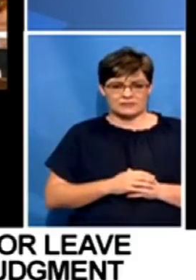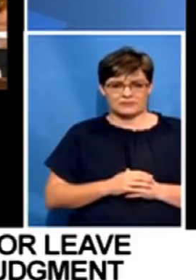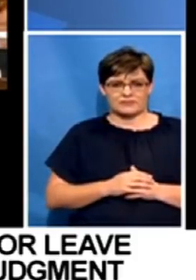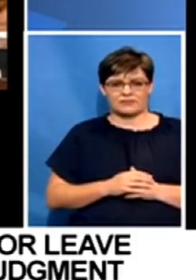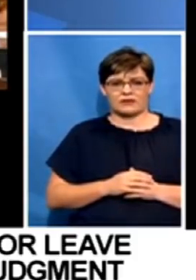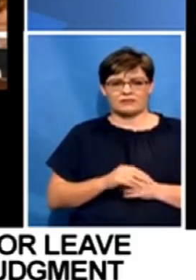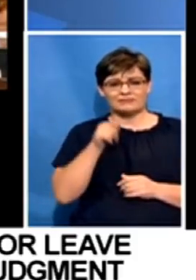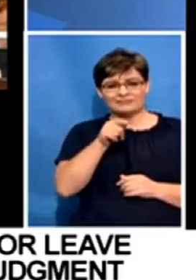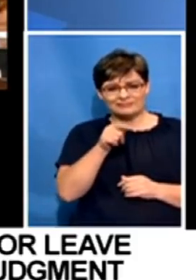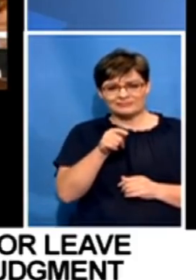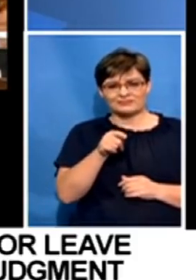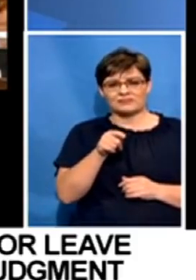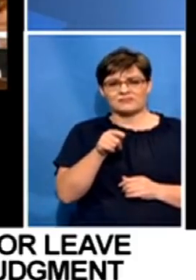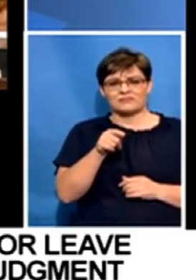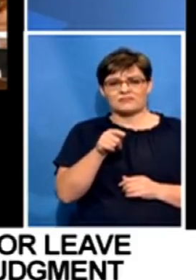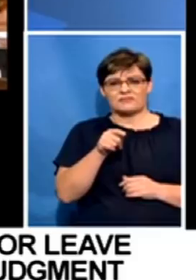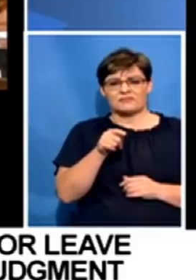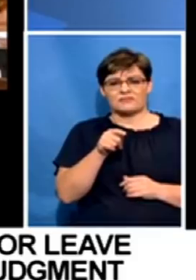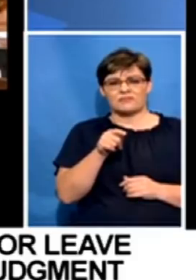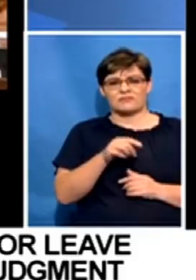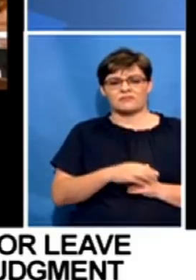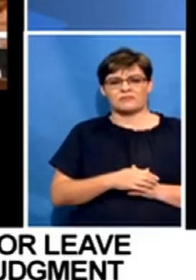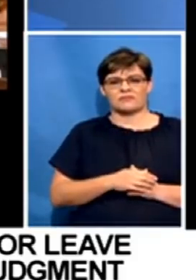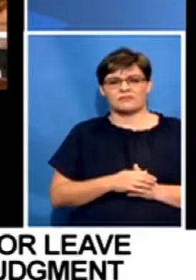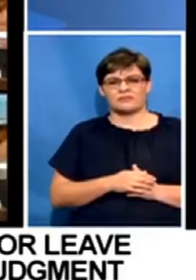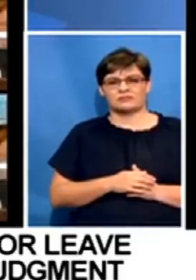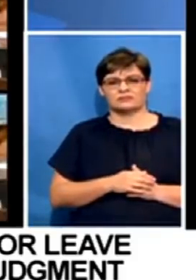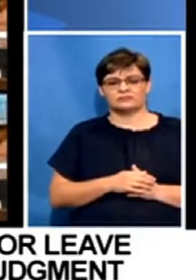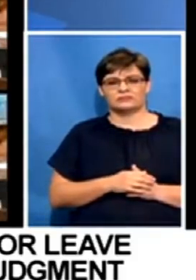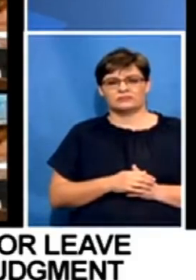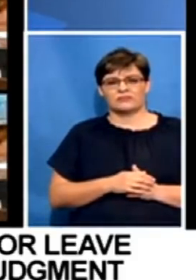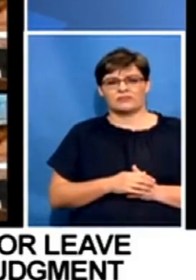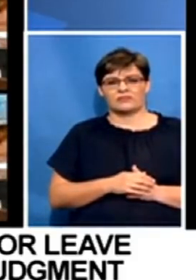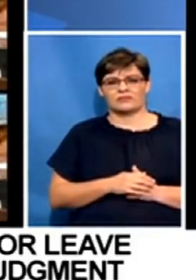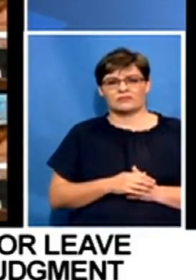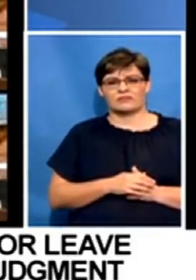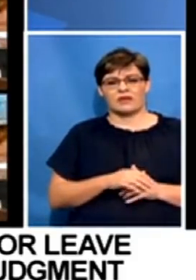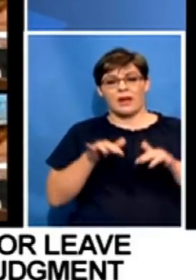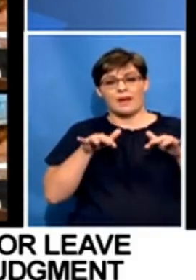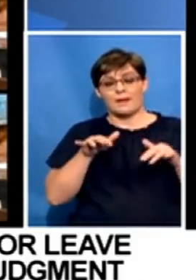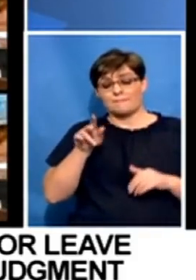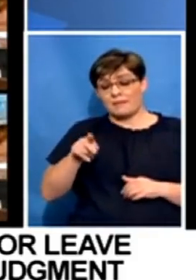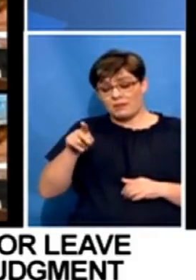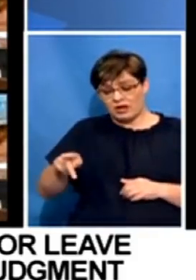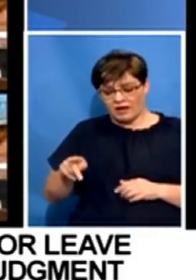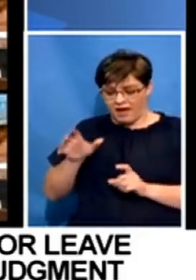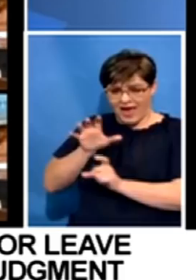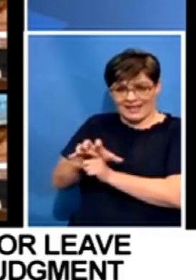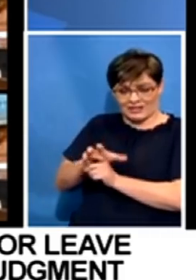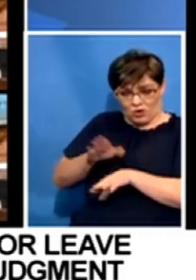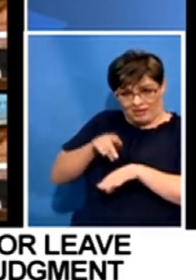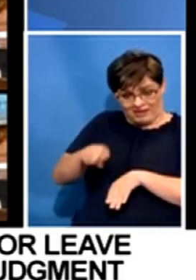which the public protector has been attacked. Chief Justice and